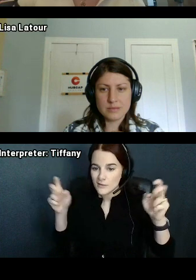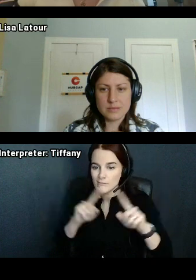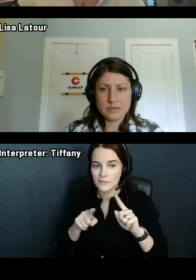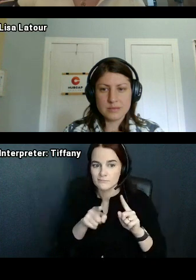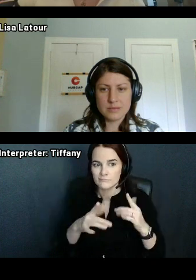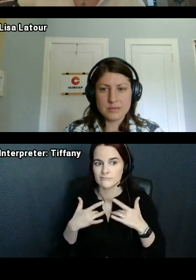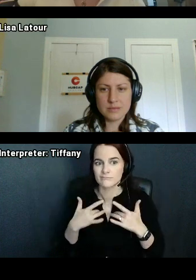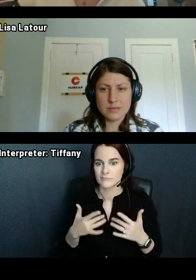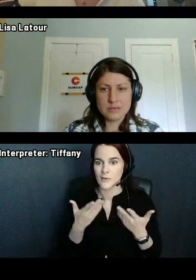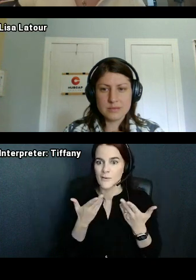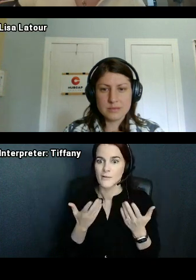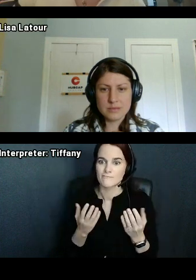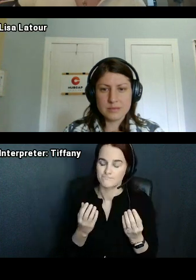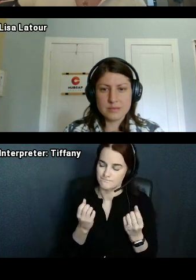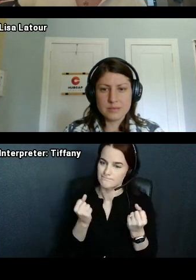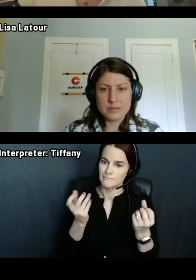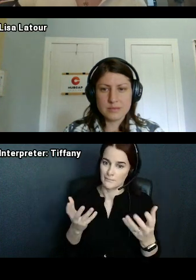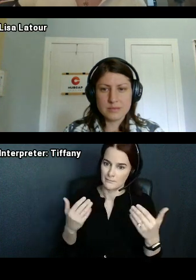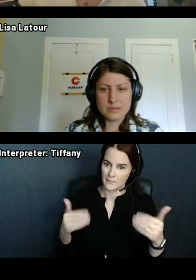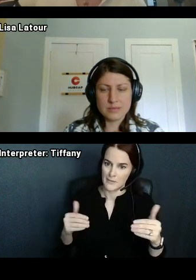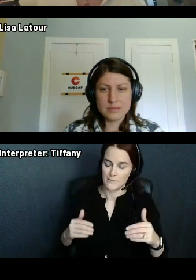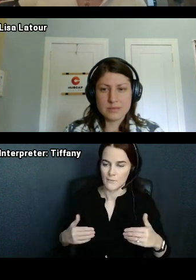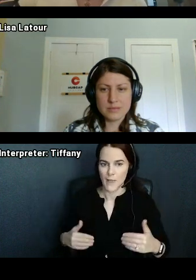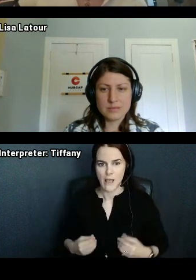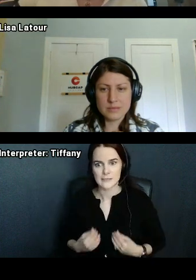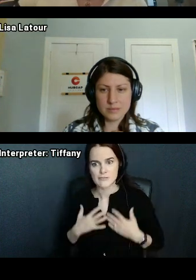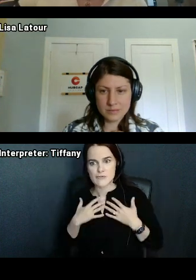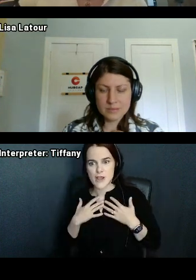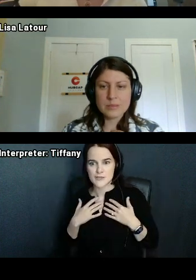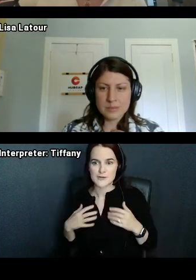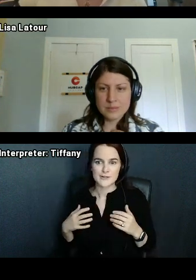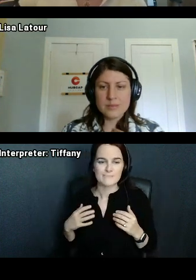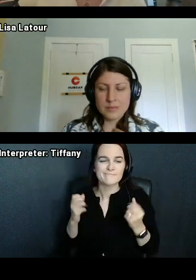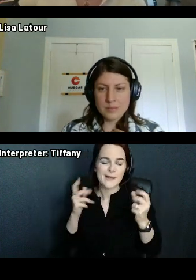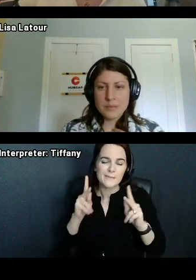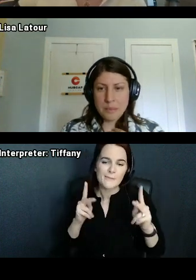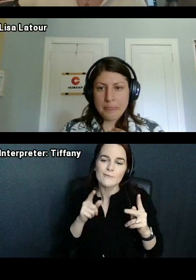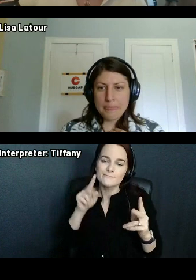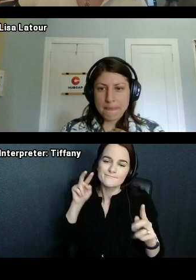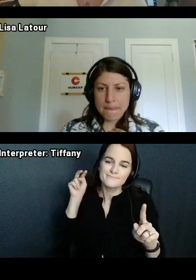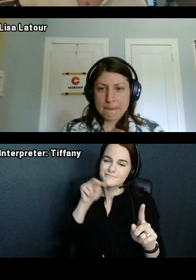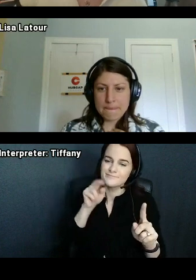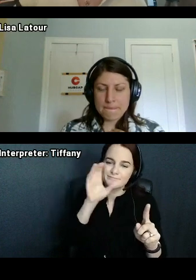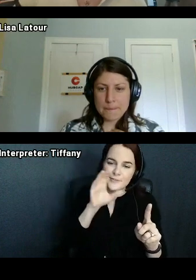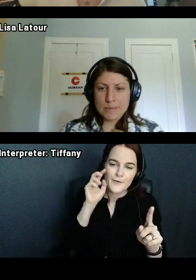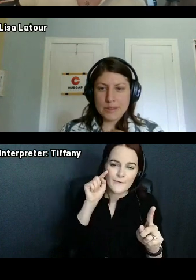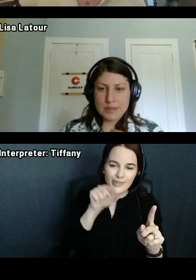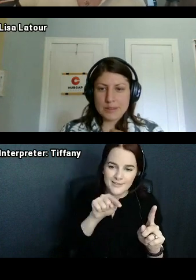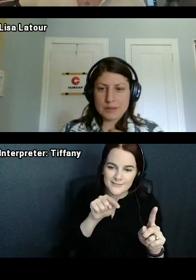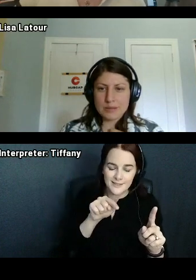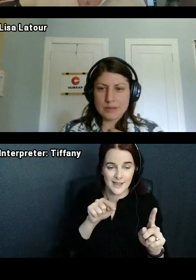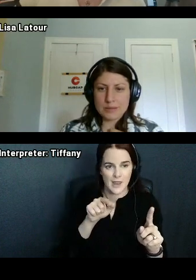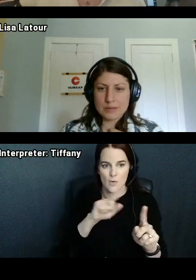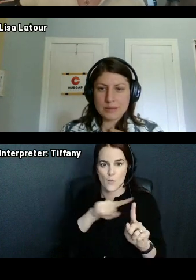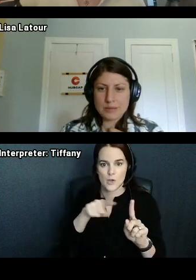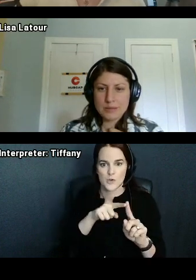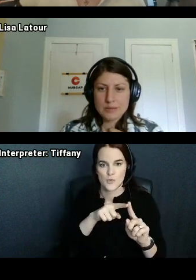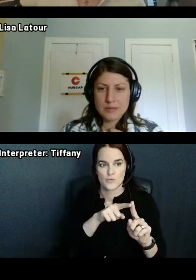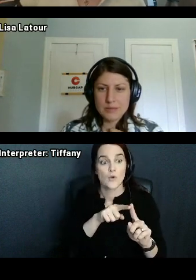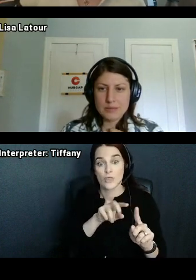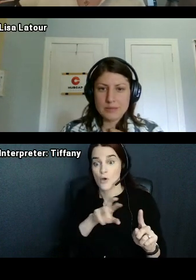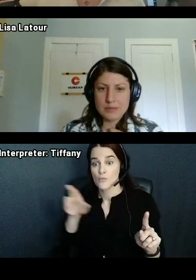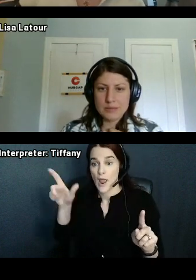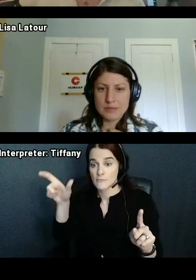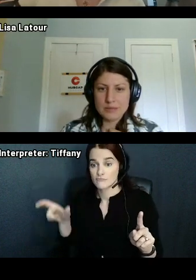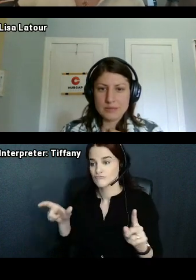inspiration. And for a lot of folks, this is basically what they're looking for, especially when you get onto the right-hand side and you can start filtering